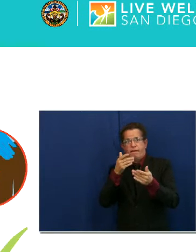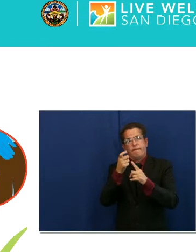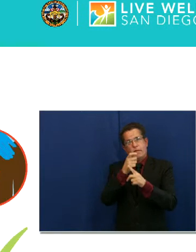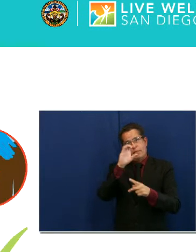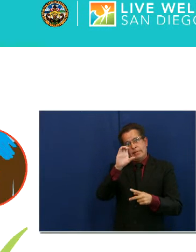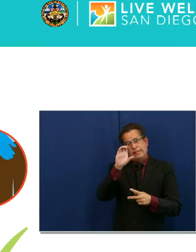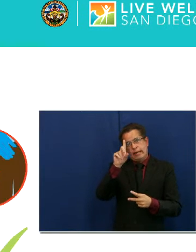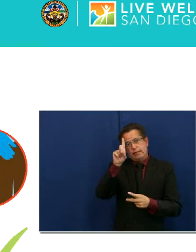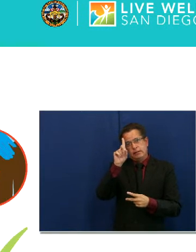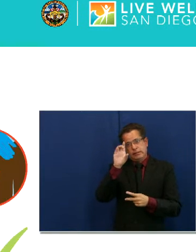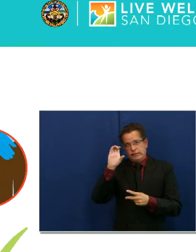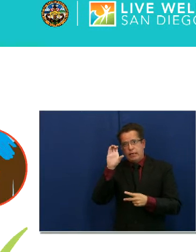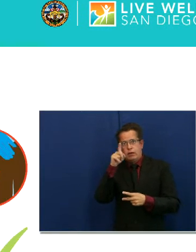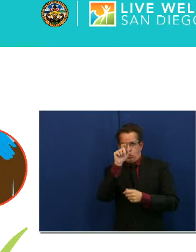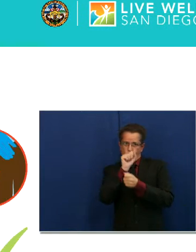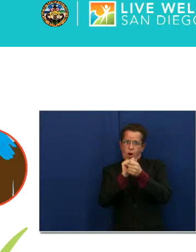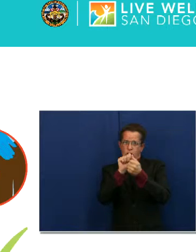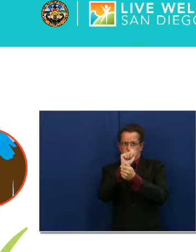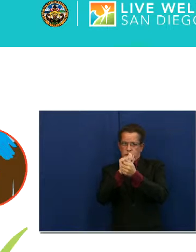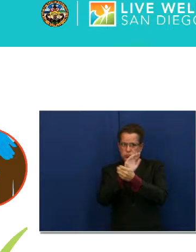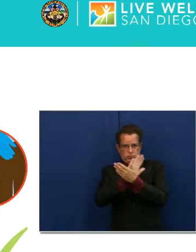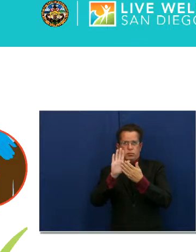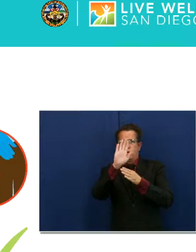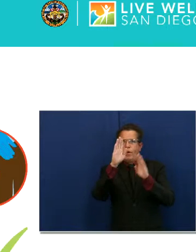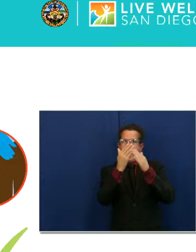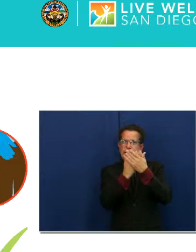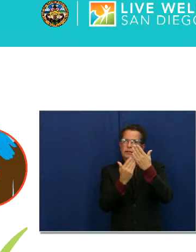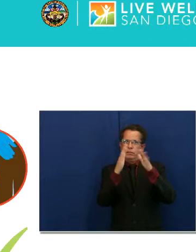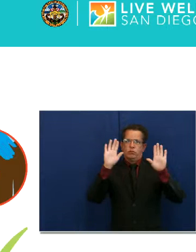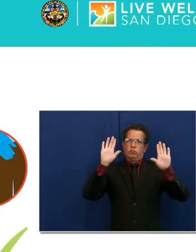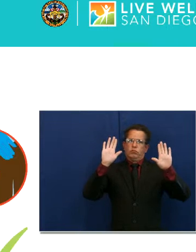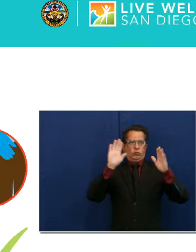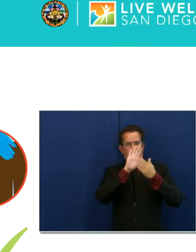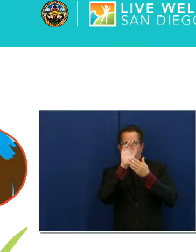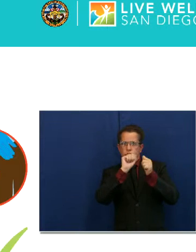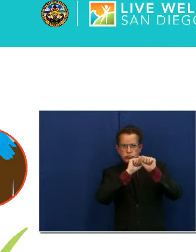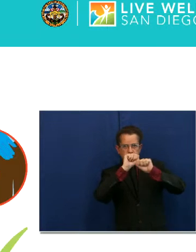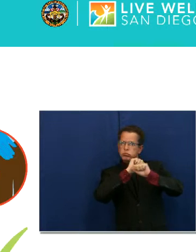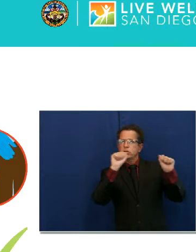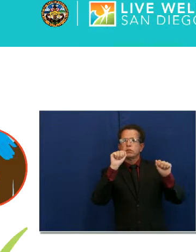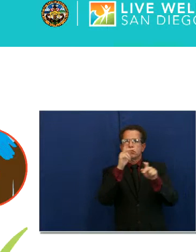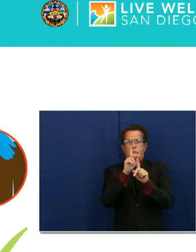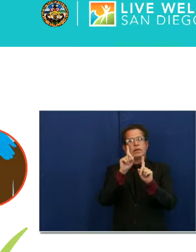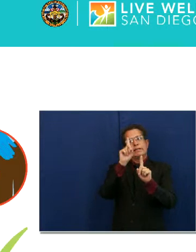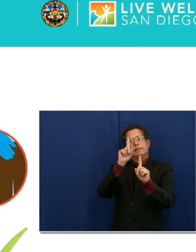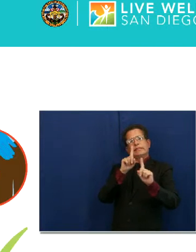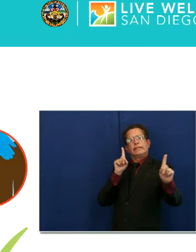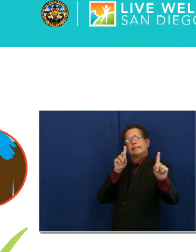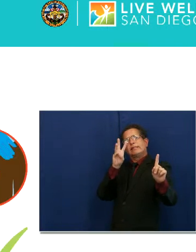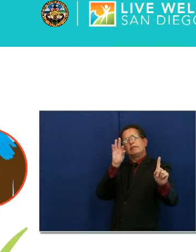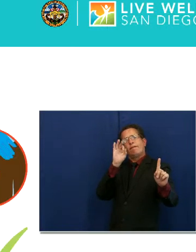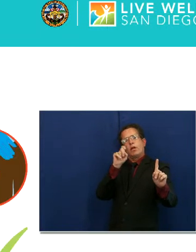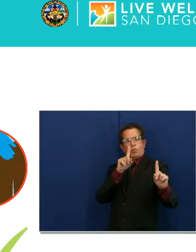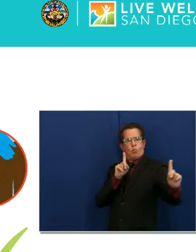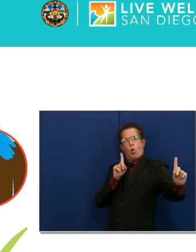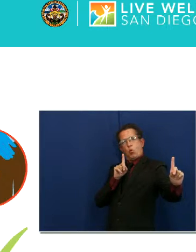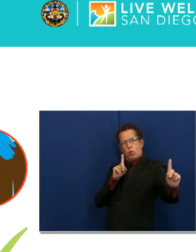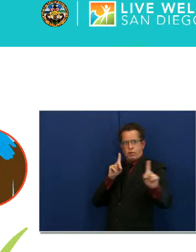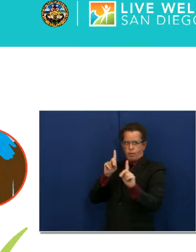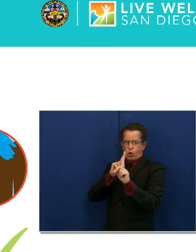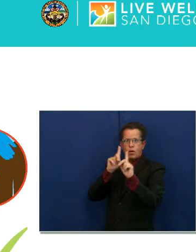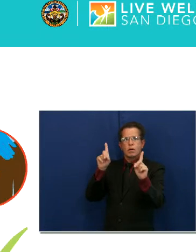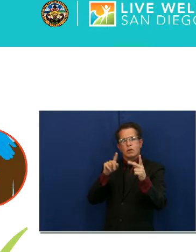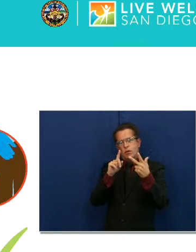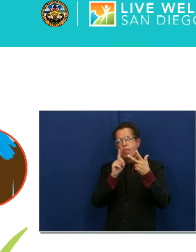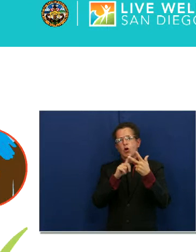CDC. Washing your hands, staying 6 feet apart from others, and then wearing your facial